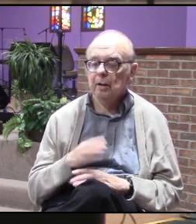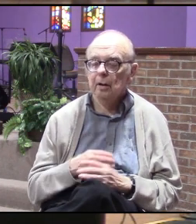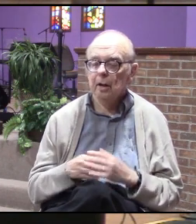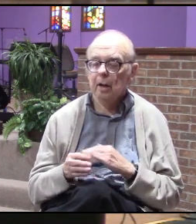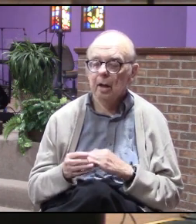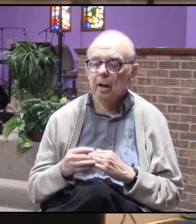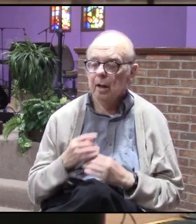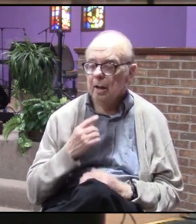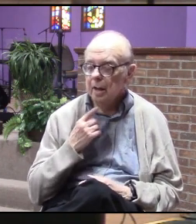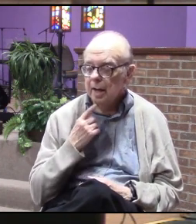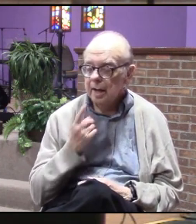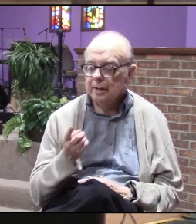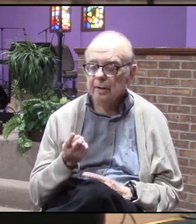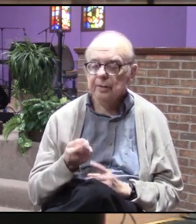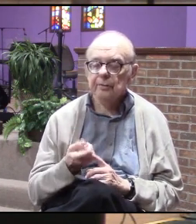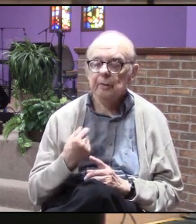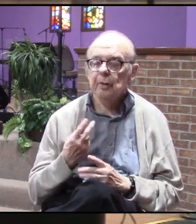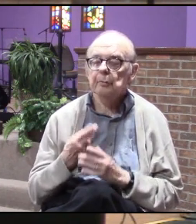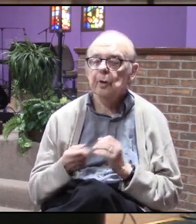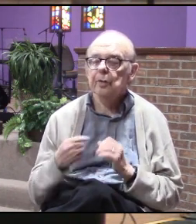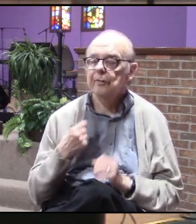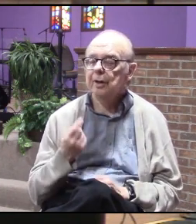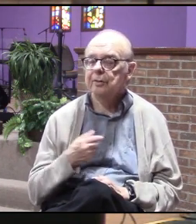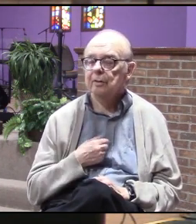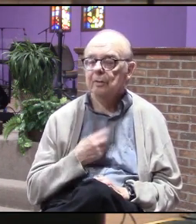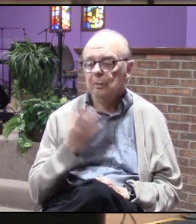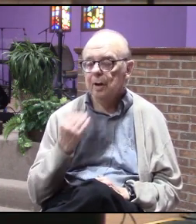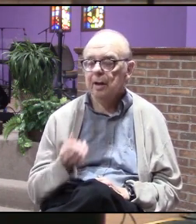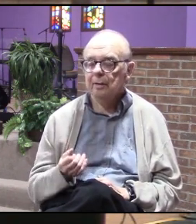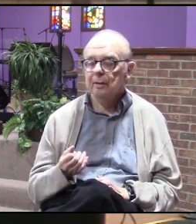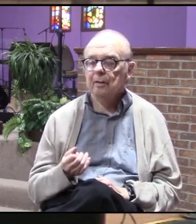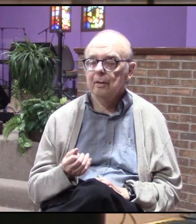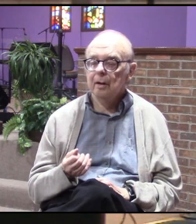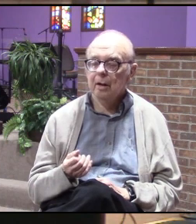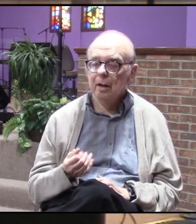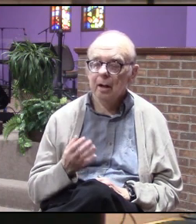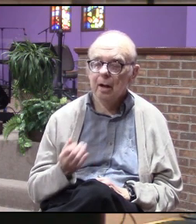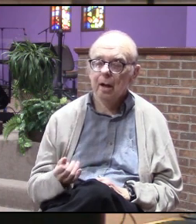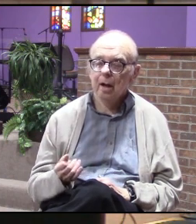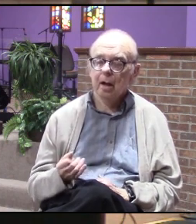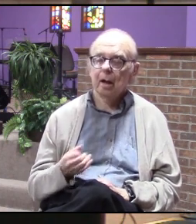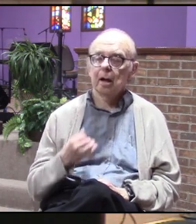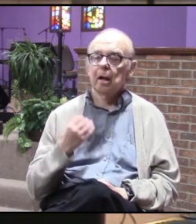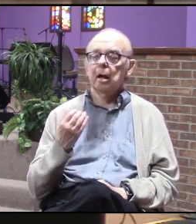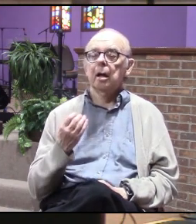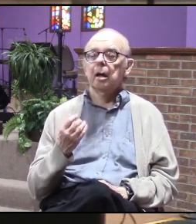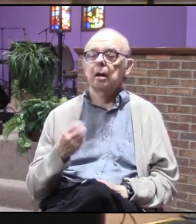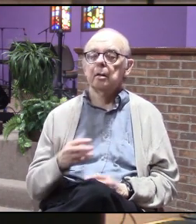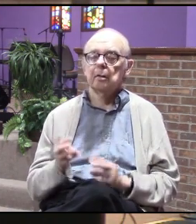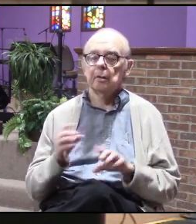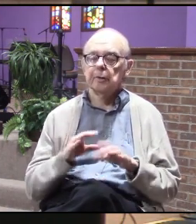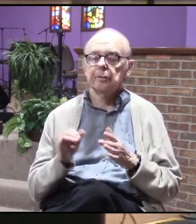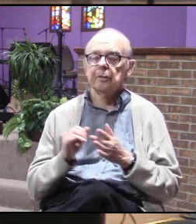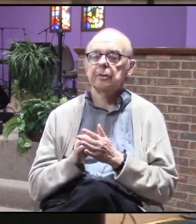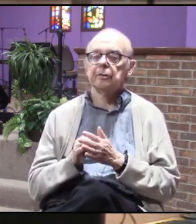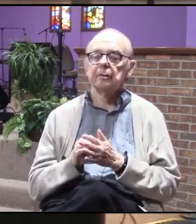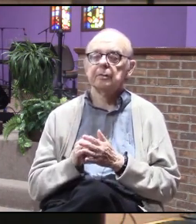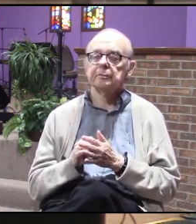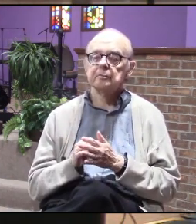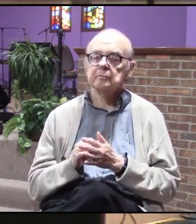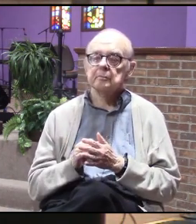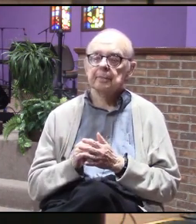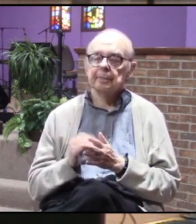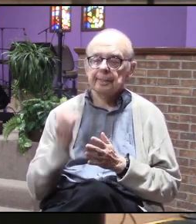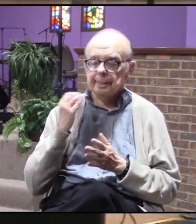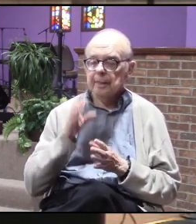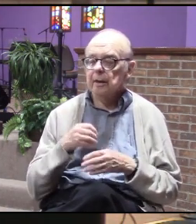I just tell her it's from both of us. And why? Because here's the way we do this.